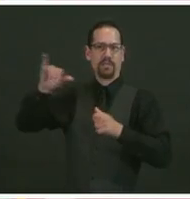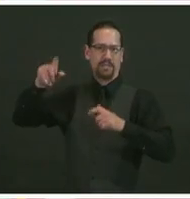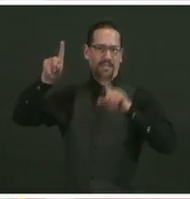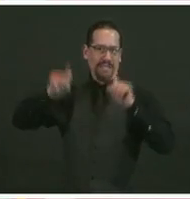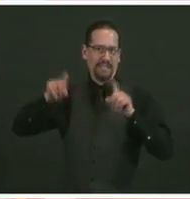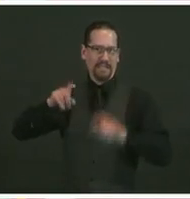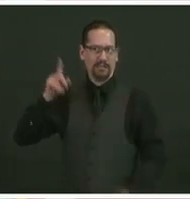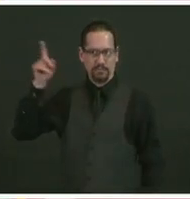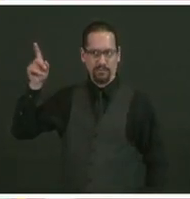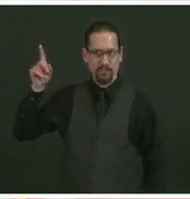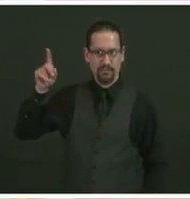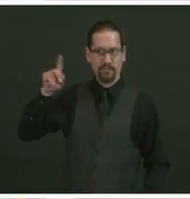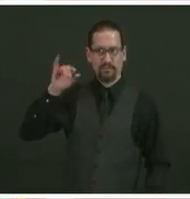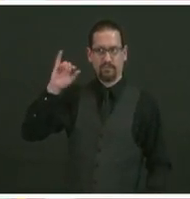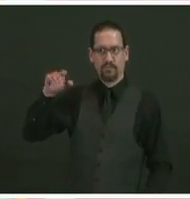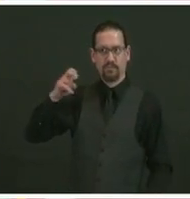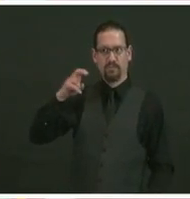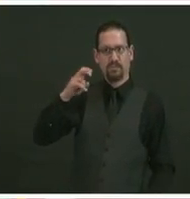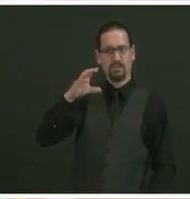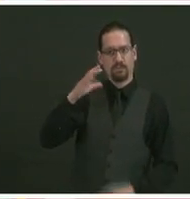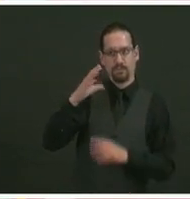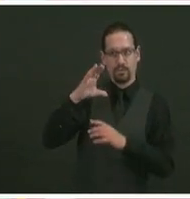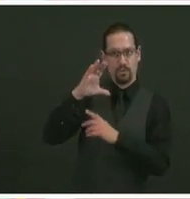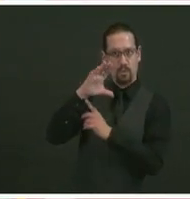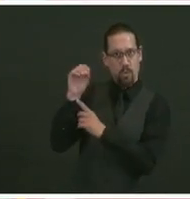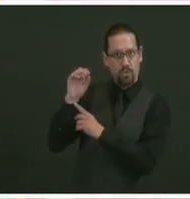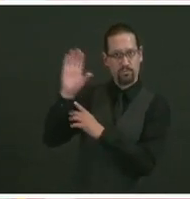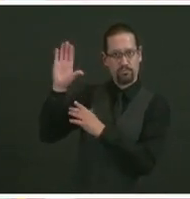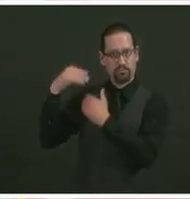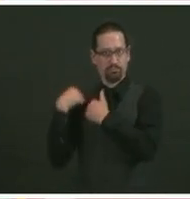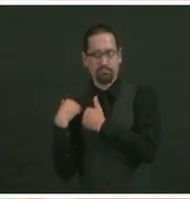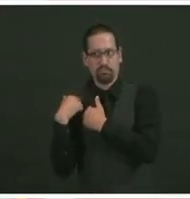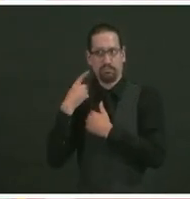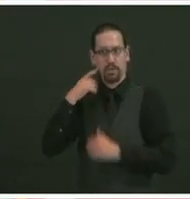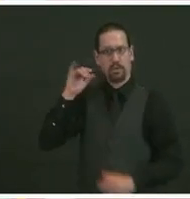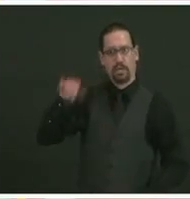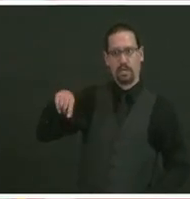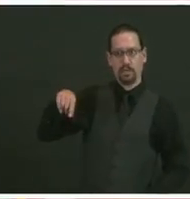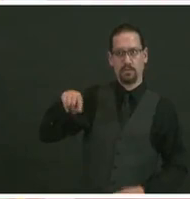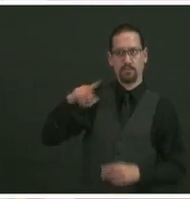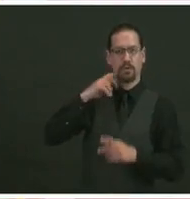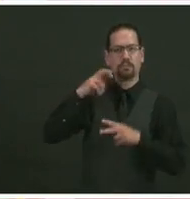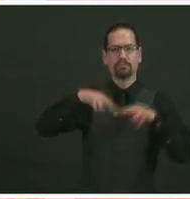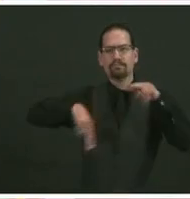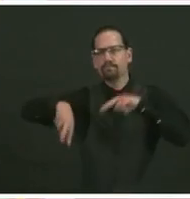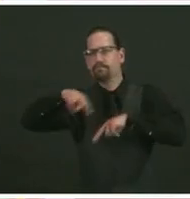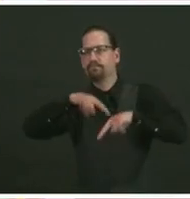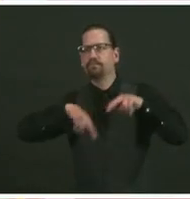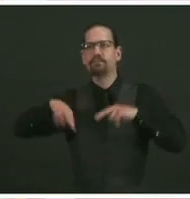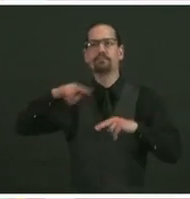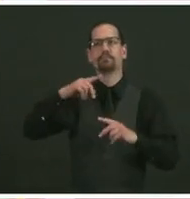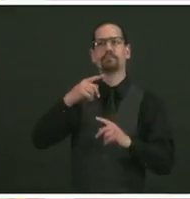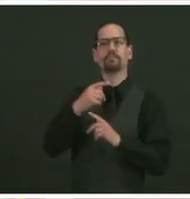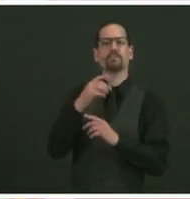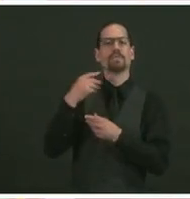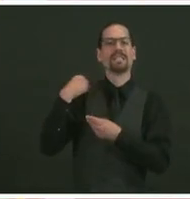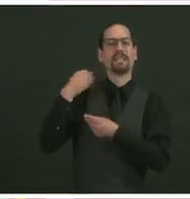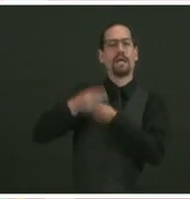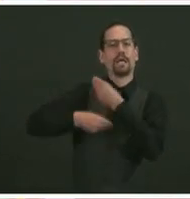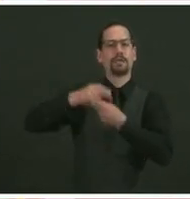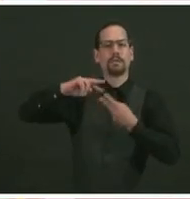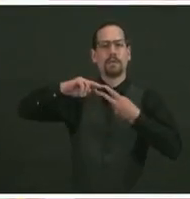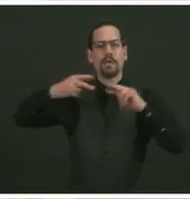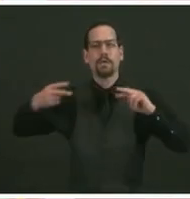or otherwise responsible for things like maintaining a genetic database in China. And they've warned that this